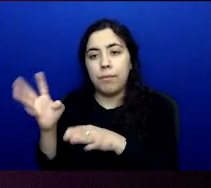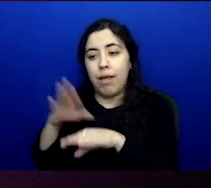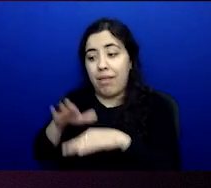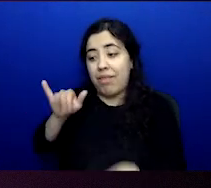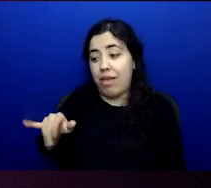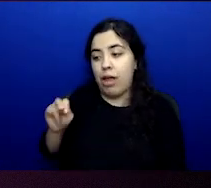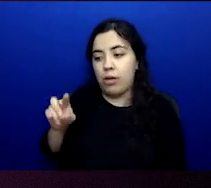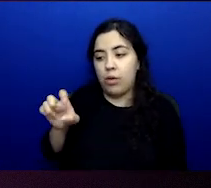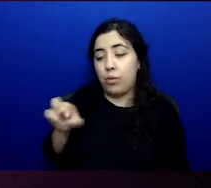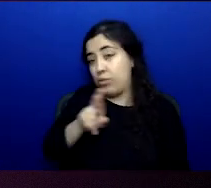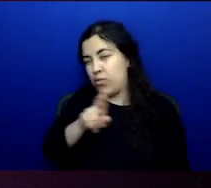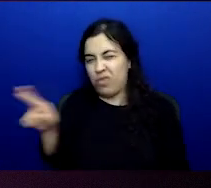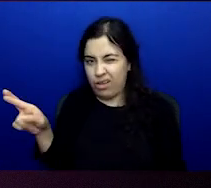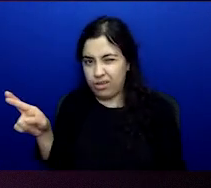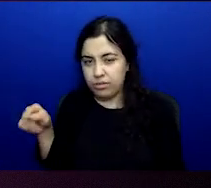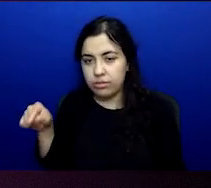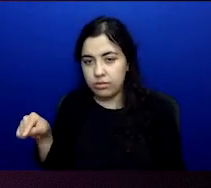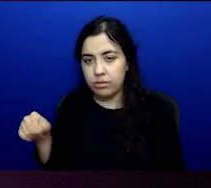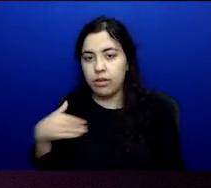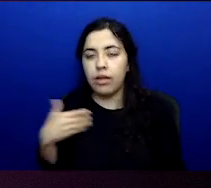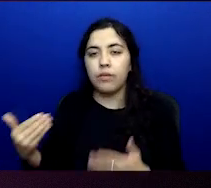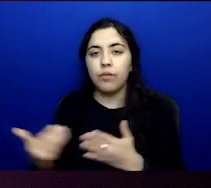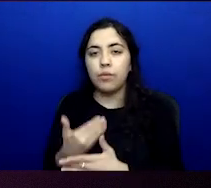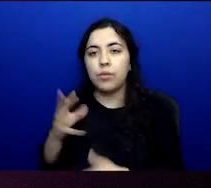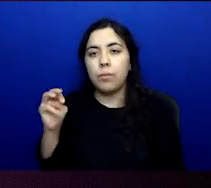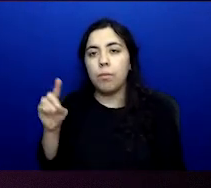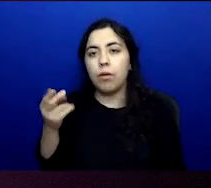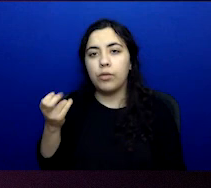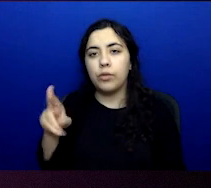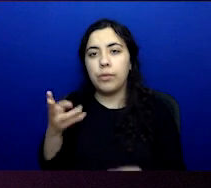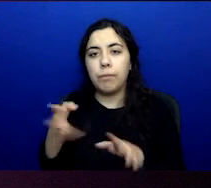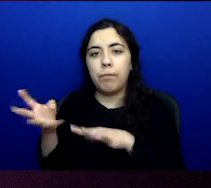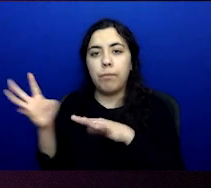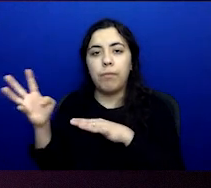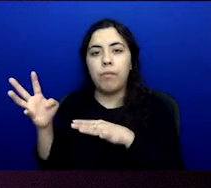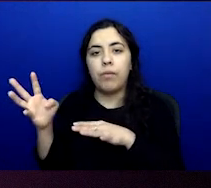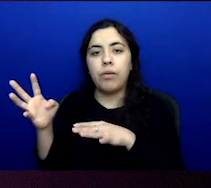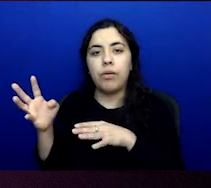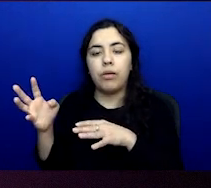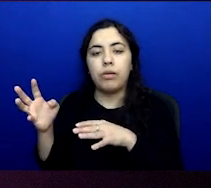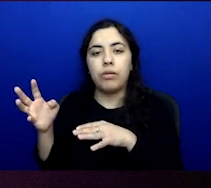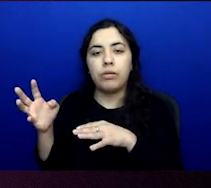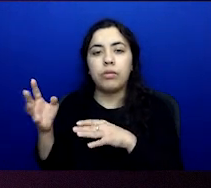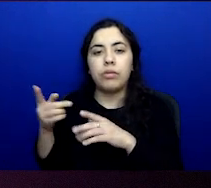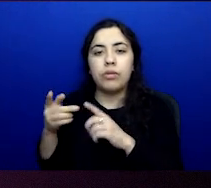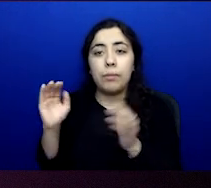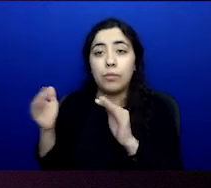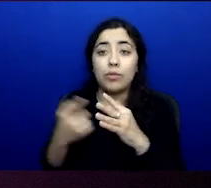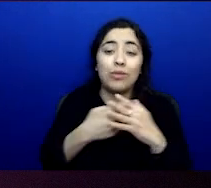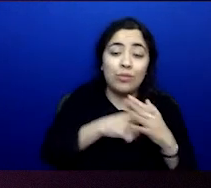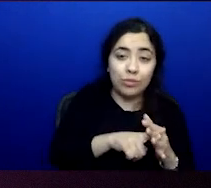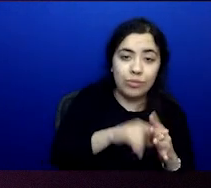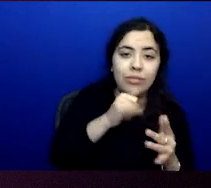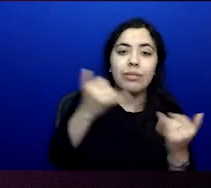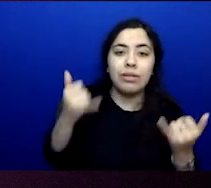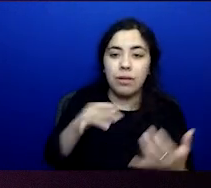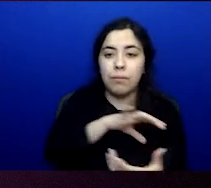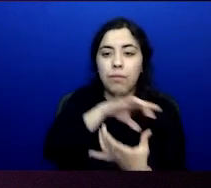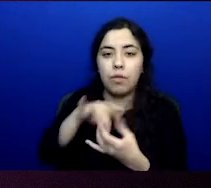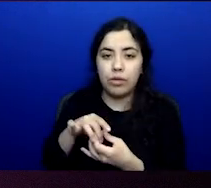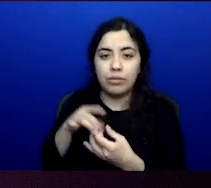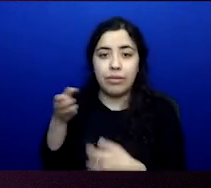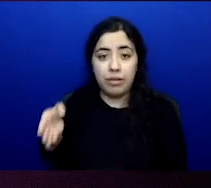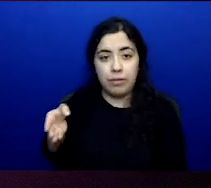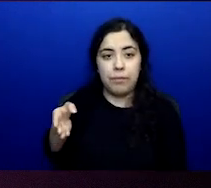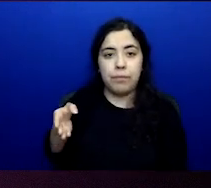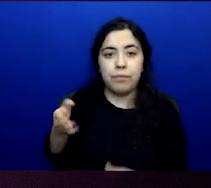object on the right here. We'll have a new modular pipeline field that will tell you which modular pipelines that node belongs to. So before